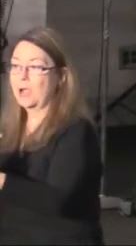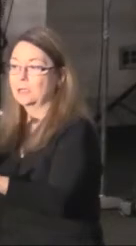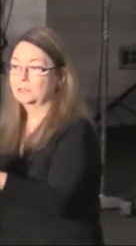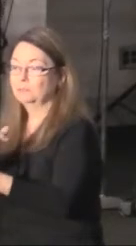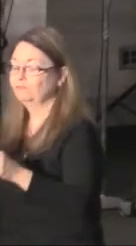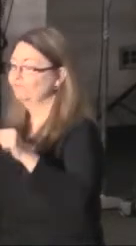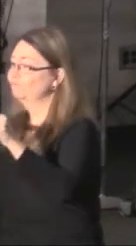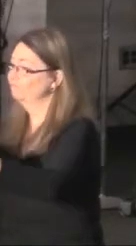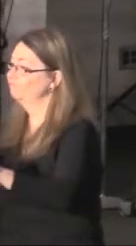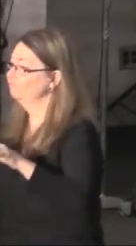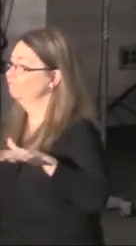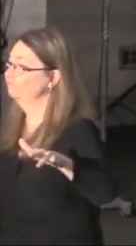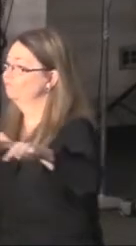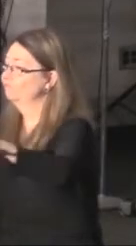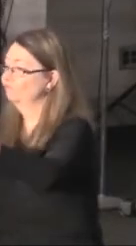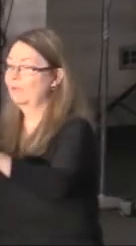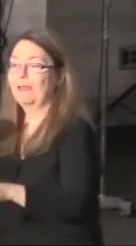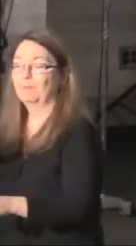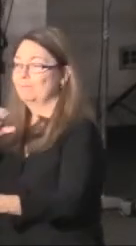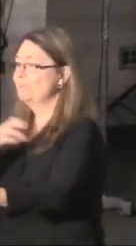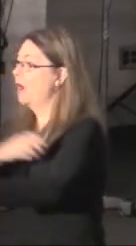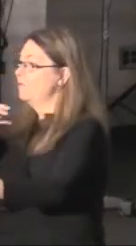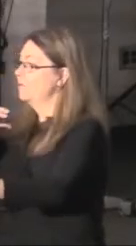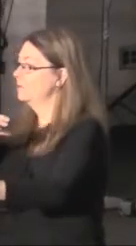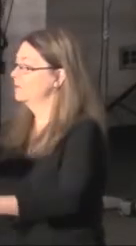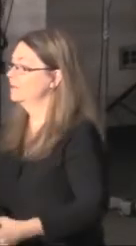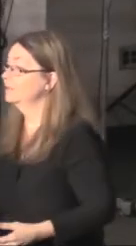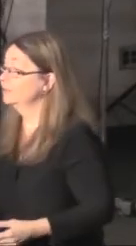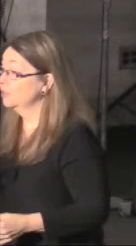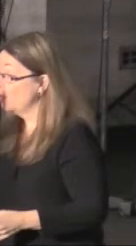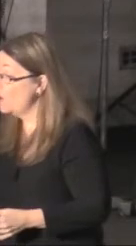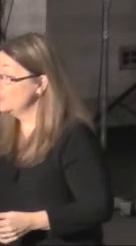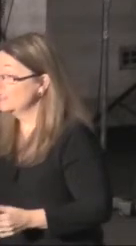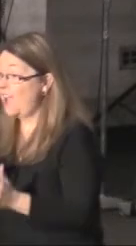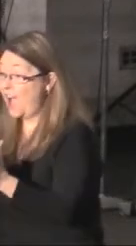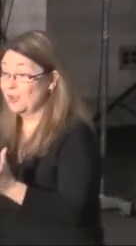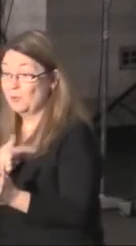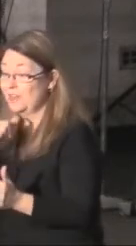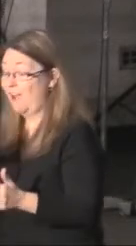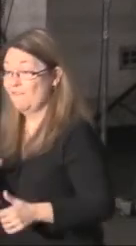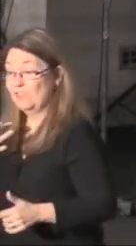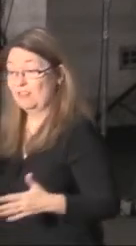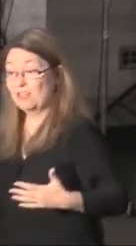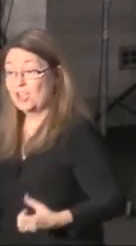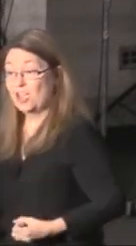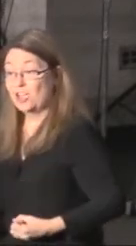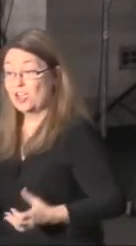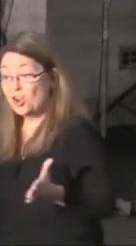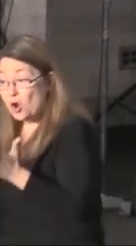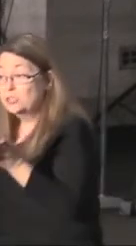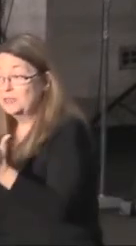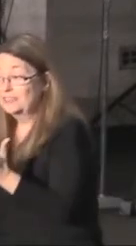goes on. That is incredibly powerful. And here's the question, how can we not be encouraged in the same way? If we